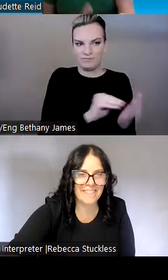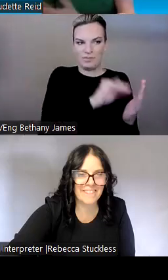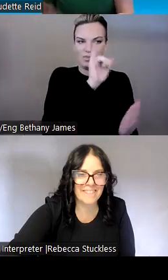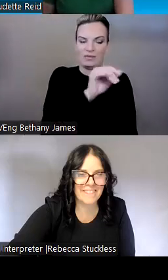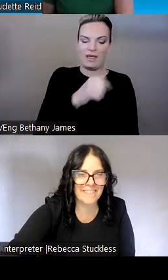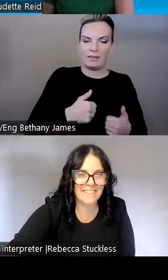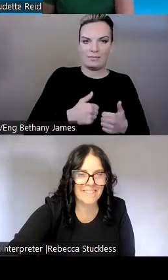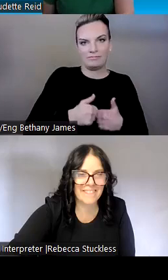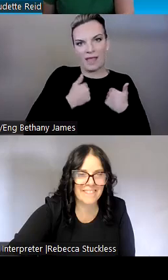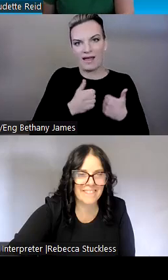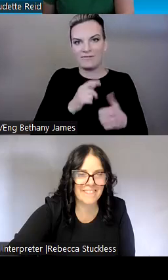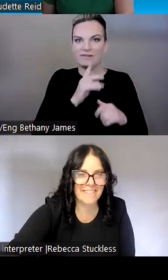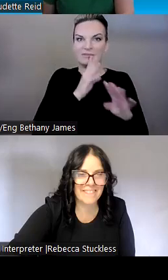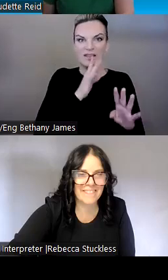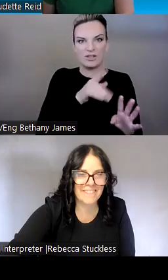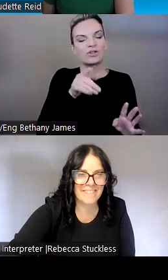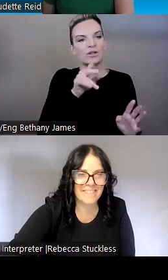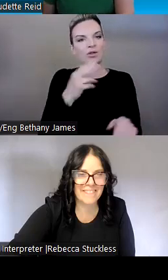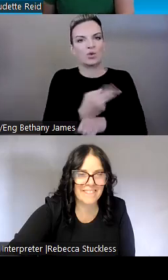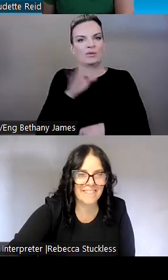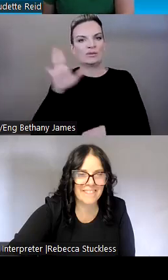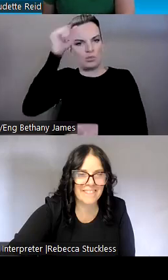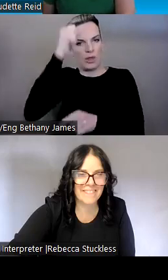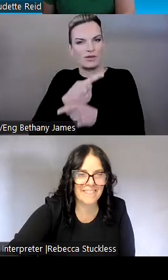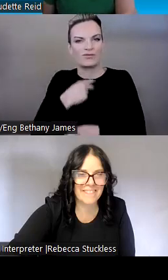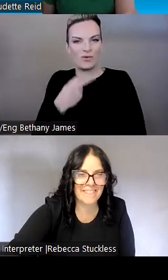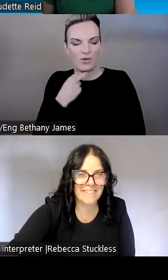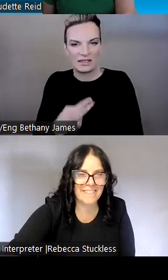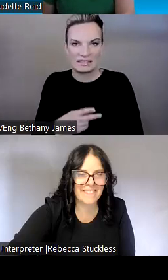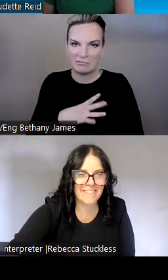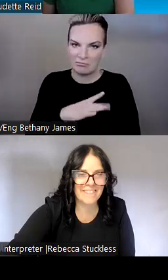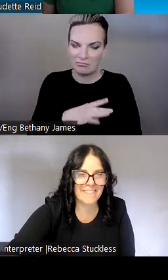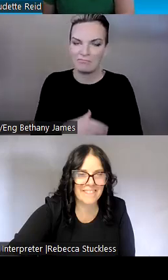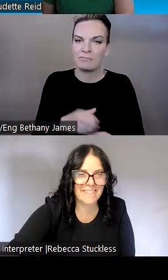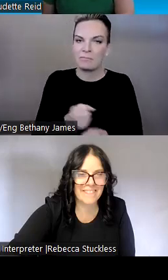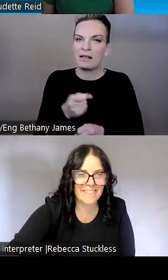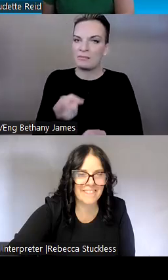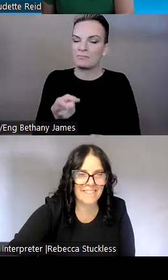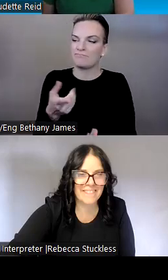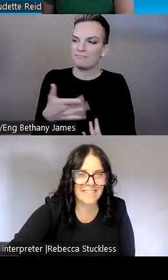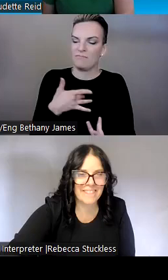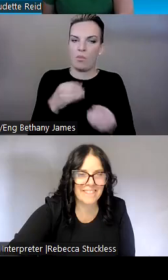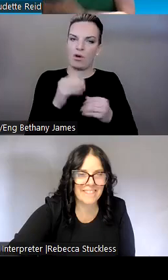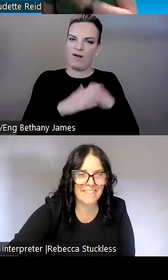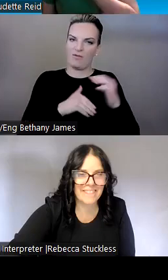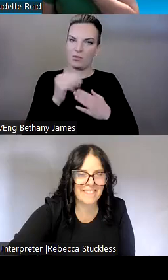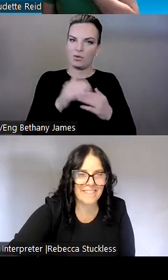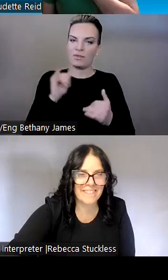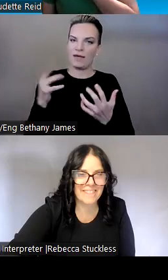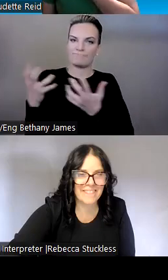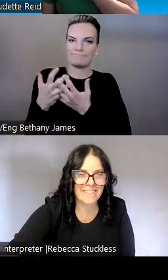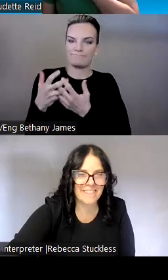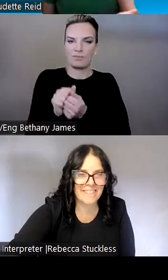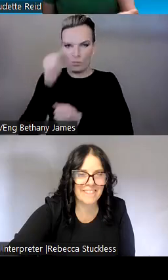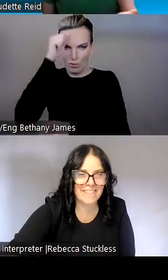was much more comfortable with having that voice. So you can use that. It also is a situation where if you're working